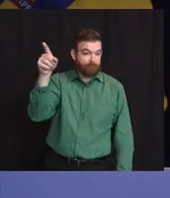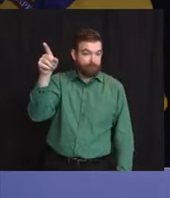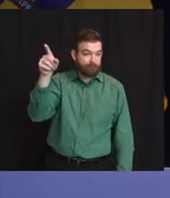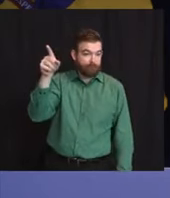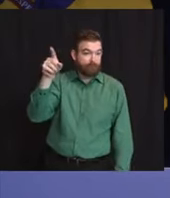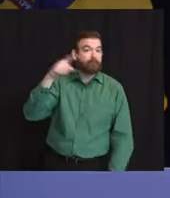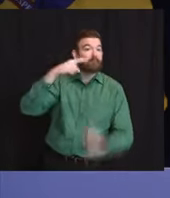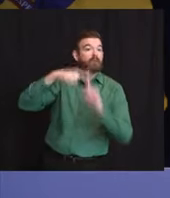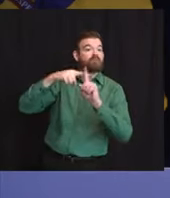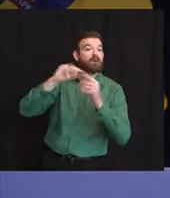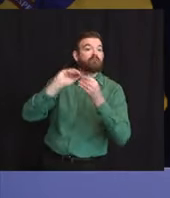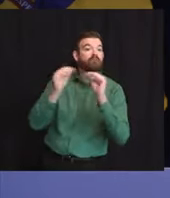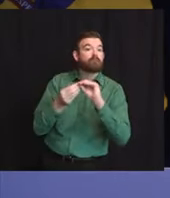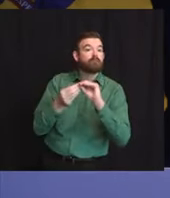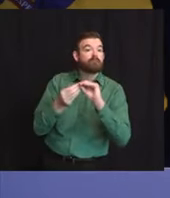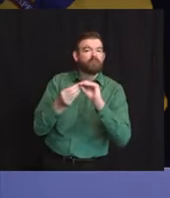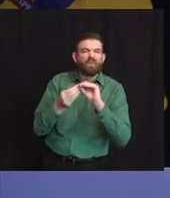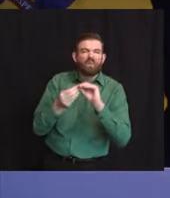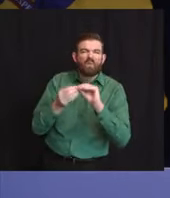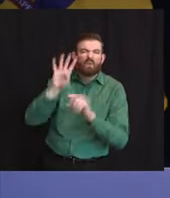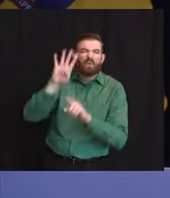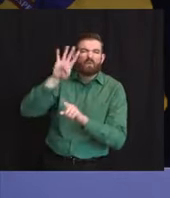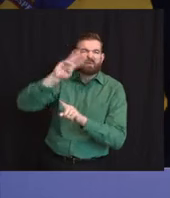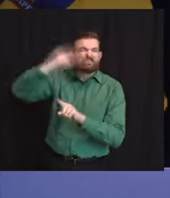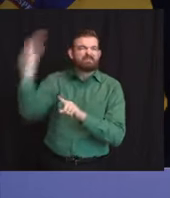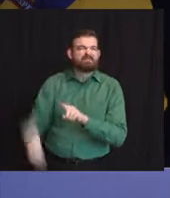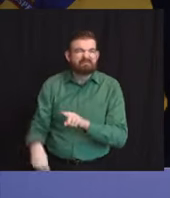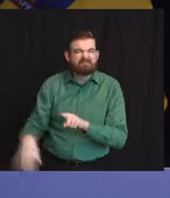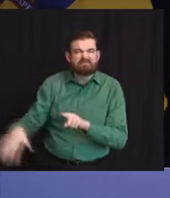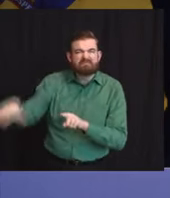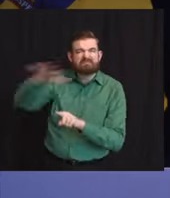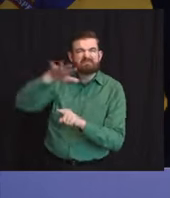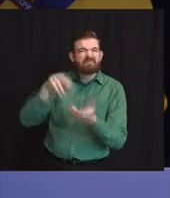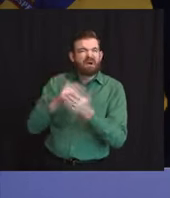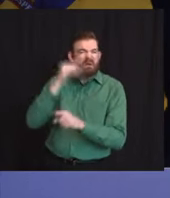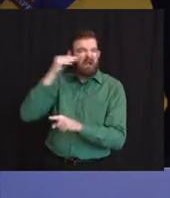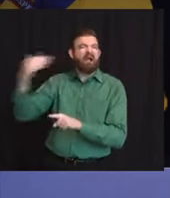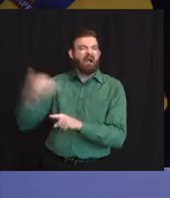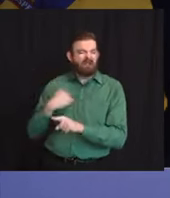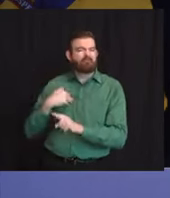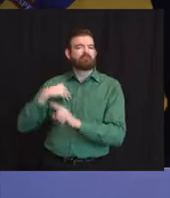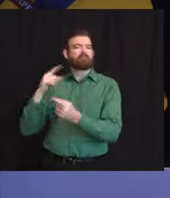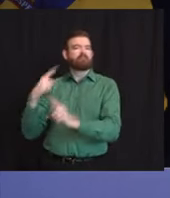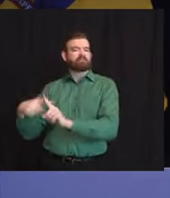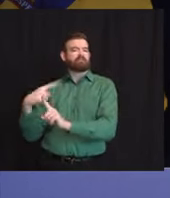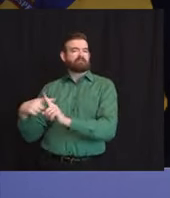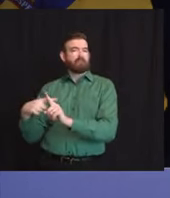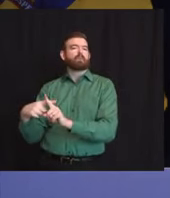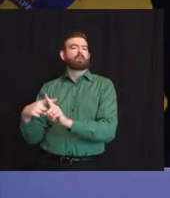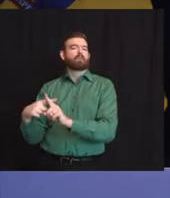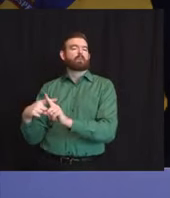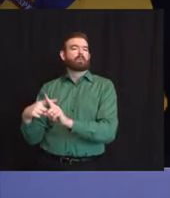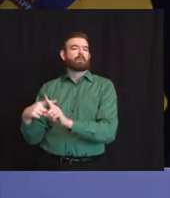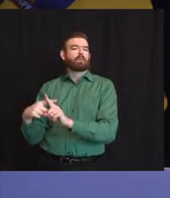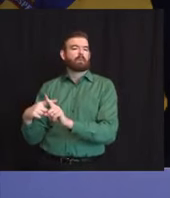all of the facilities in the veterans' homes is 725. Of the